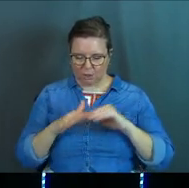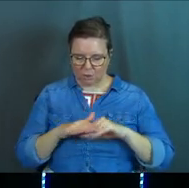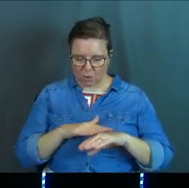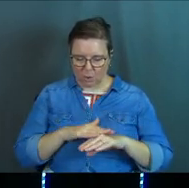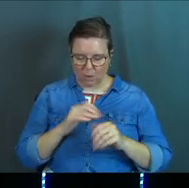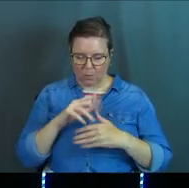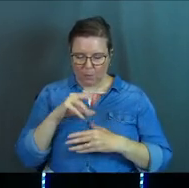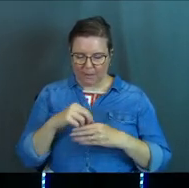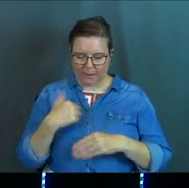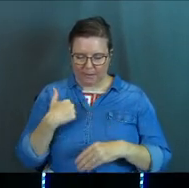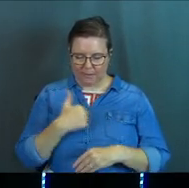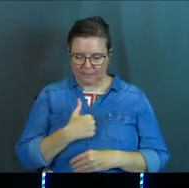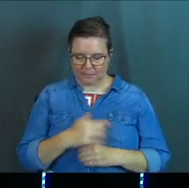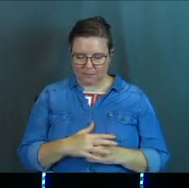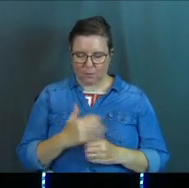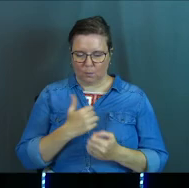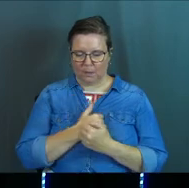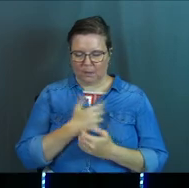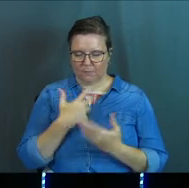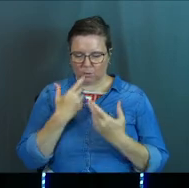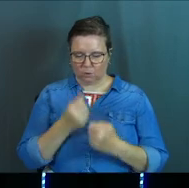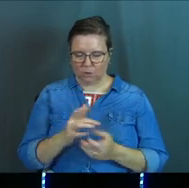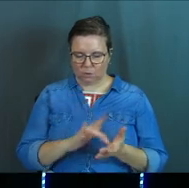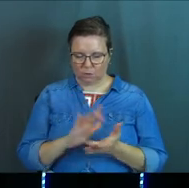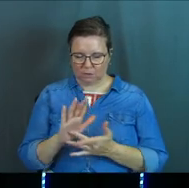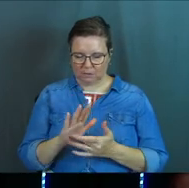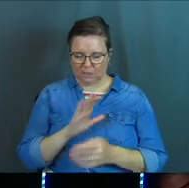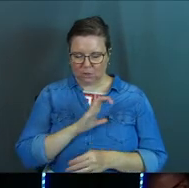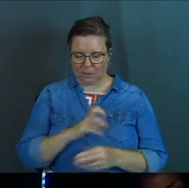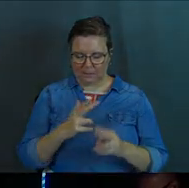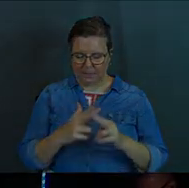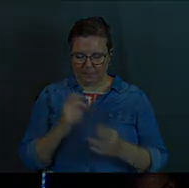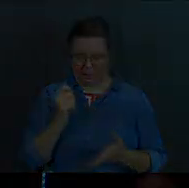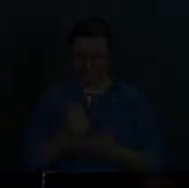slowly within us. We love you and we trust you, Jesus. In Christ's name, amen.